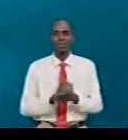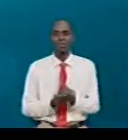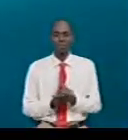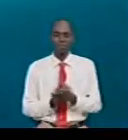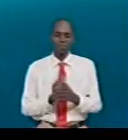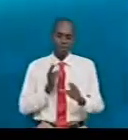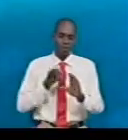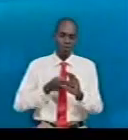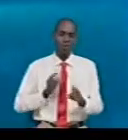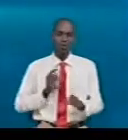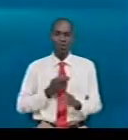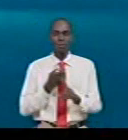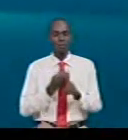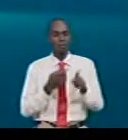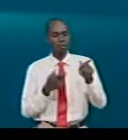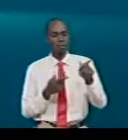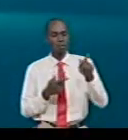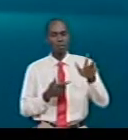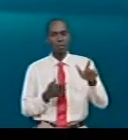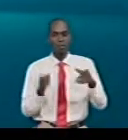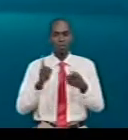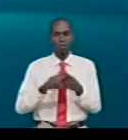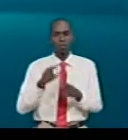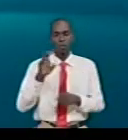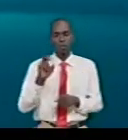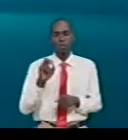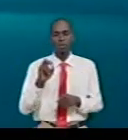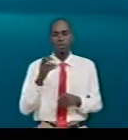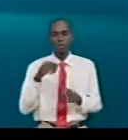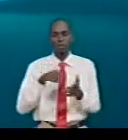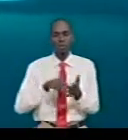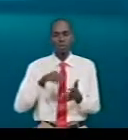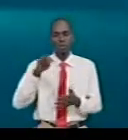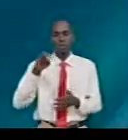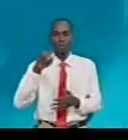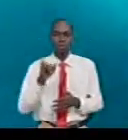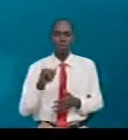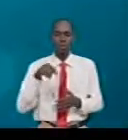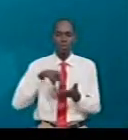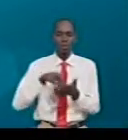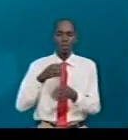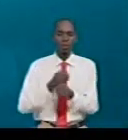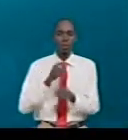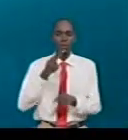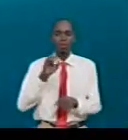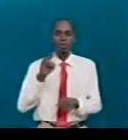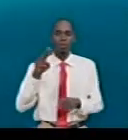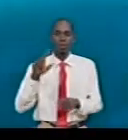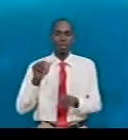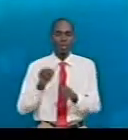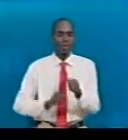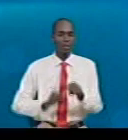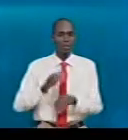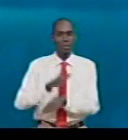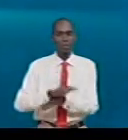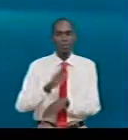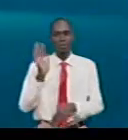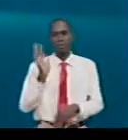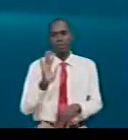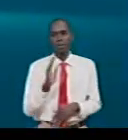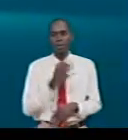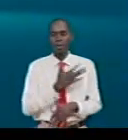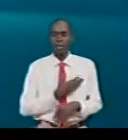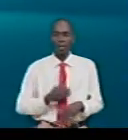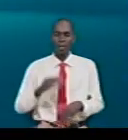Join us from the 25th to 30th of May 2023 at 1600 hours GMT daily